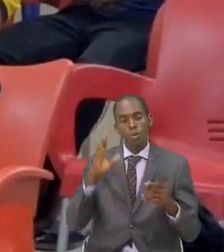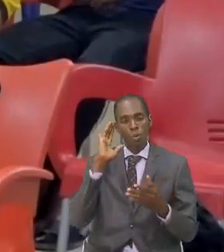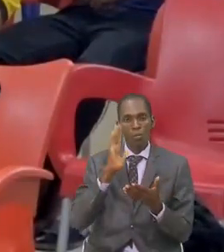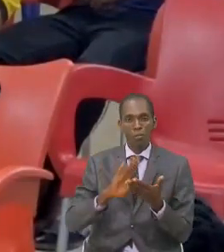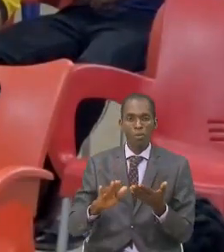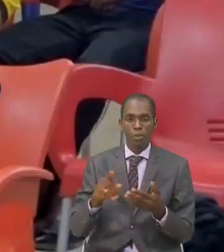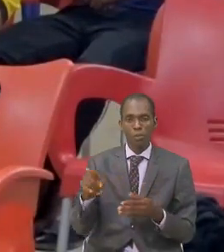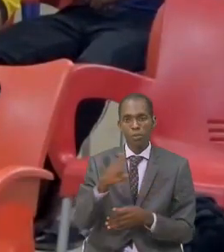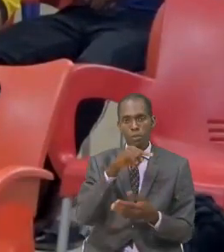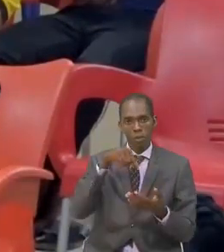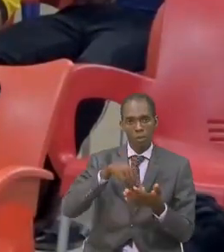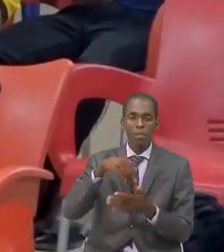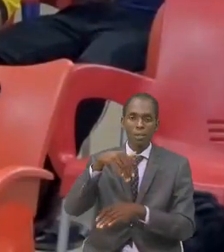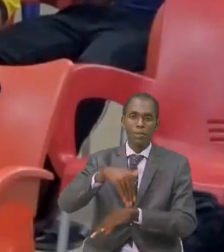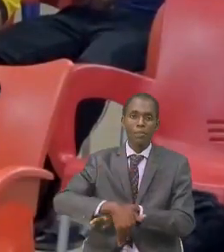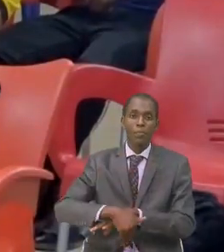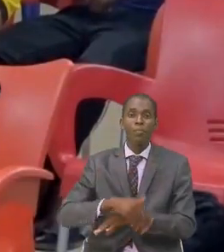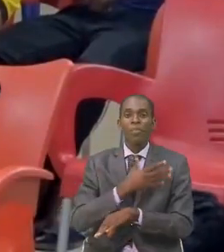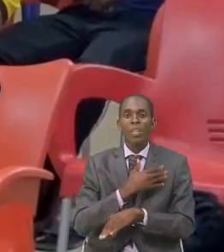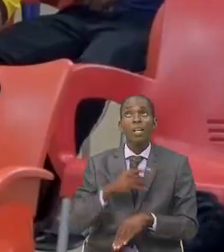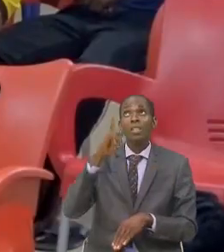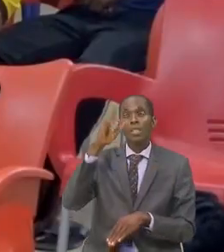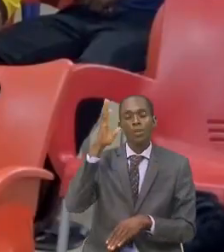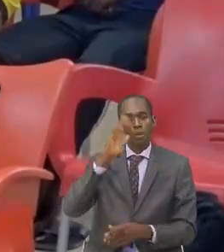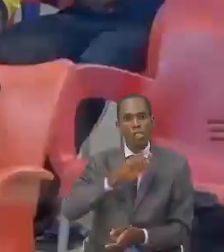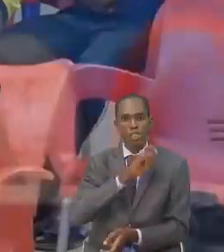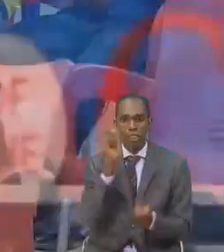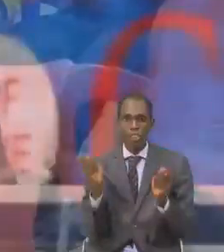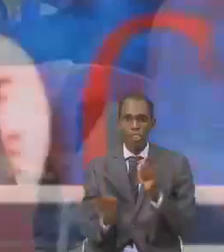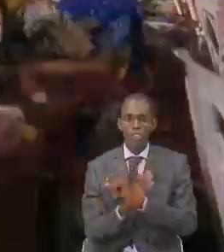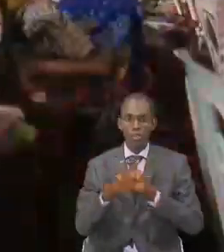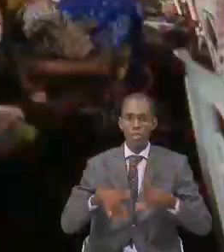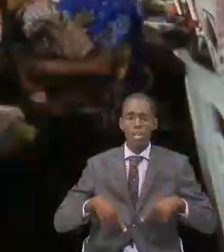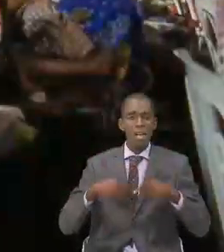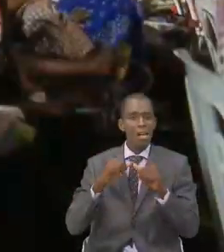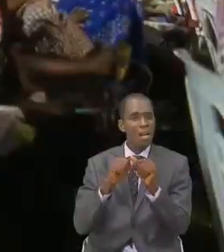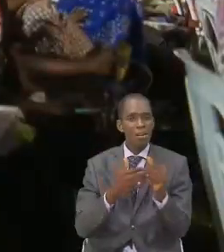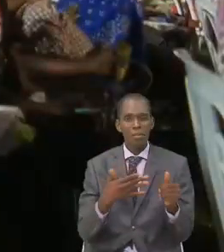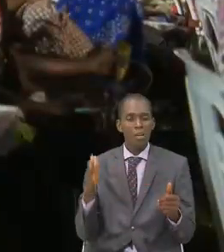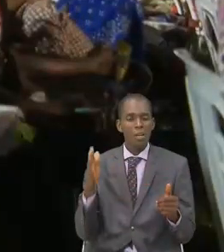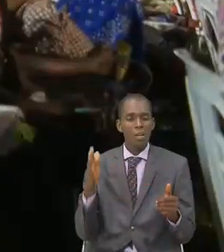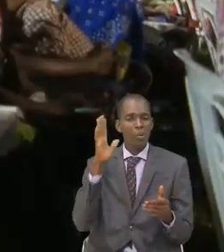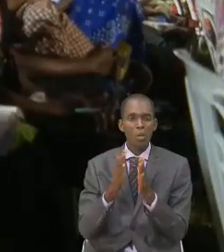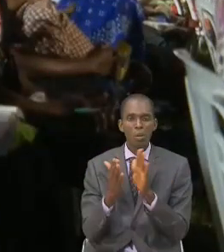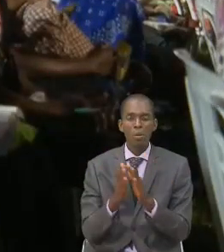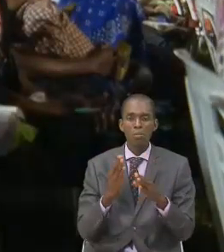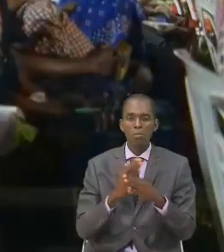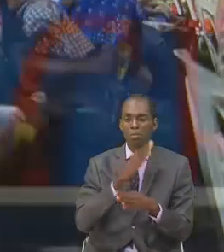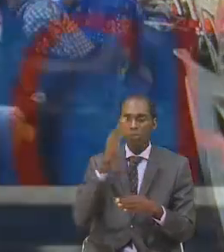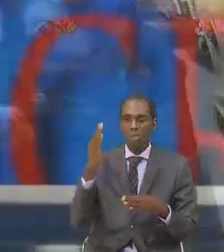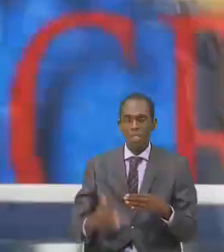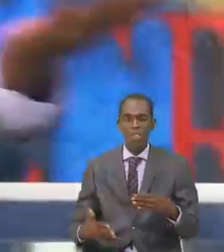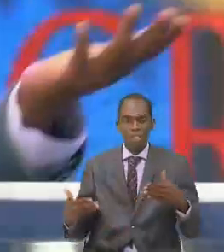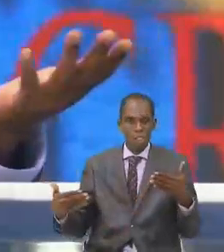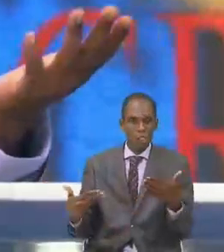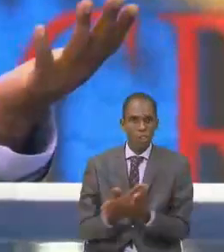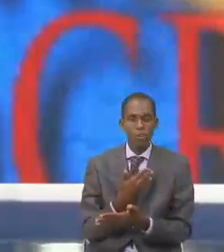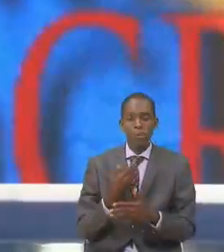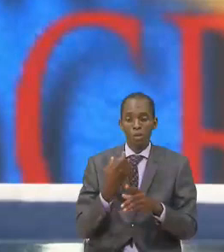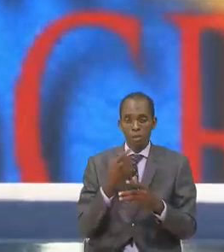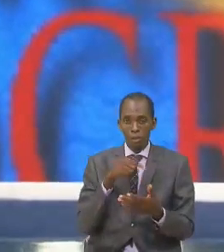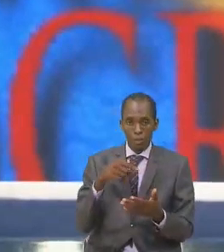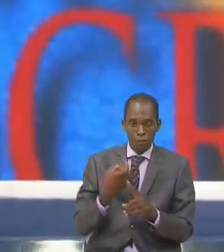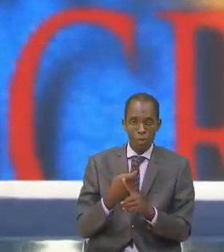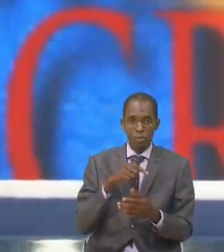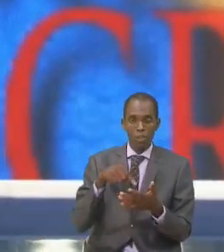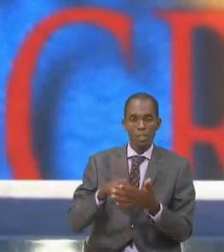evil into, the Lord will forgive you tonight. And then it will change your life. Everything